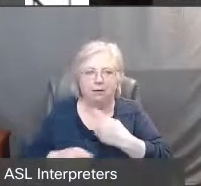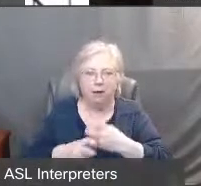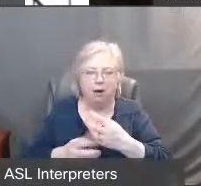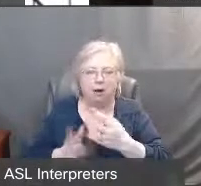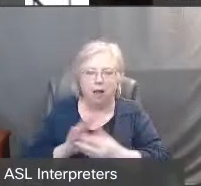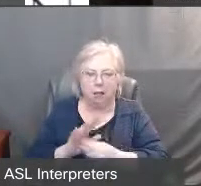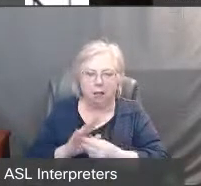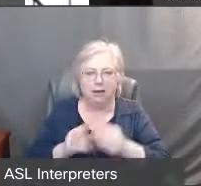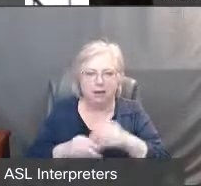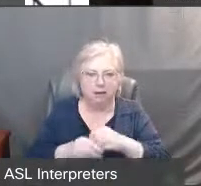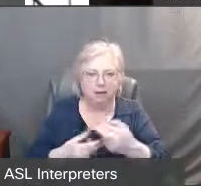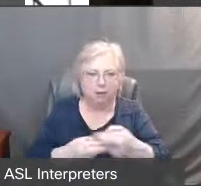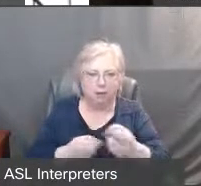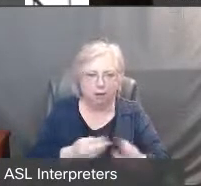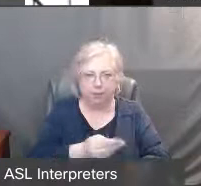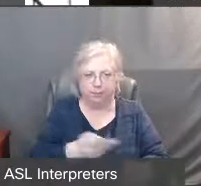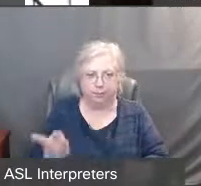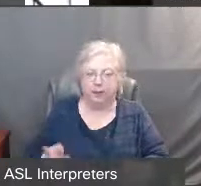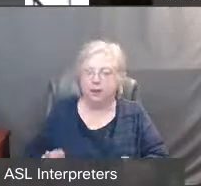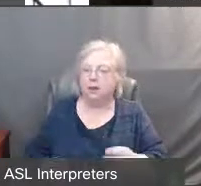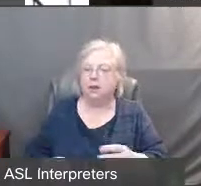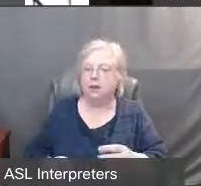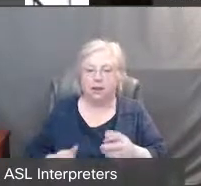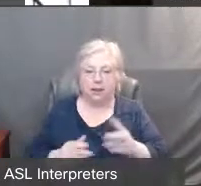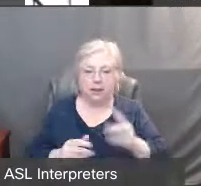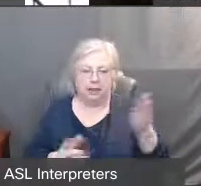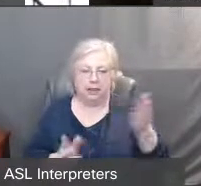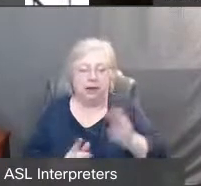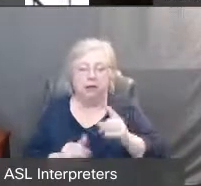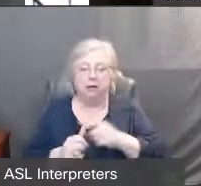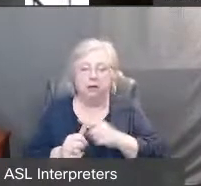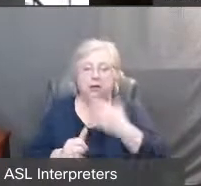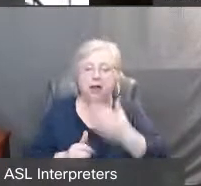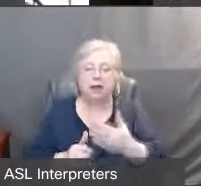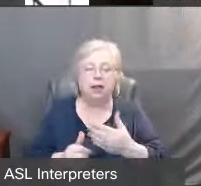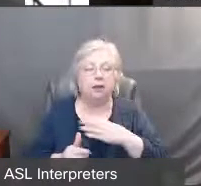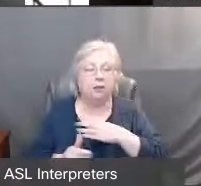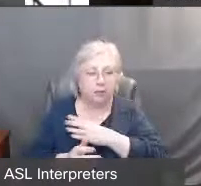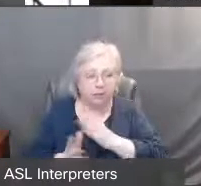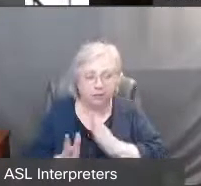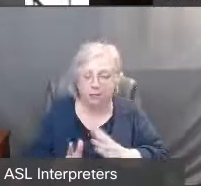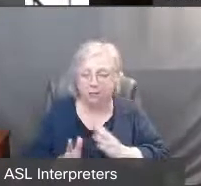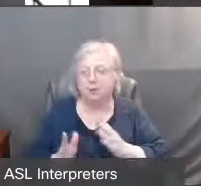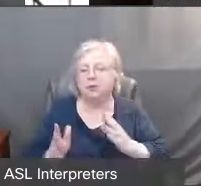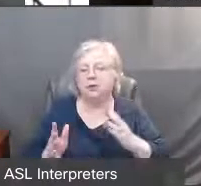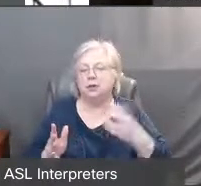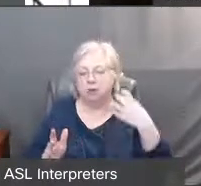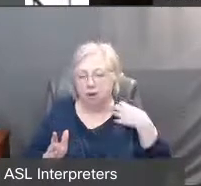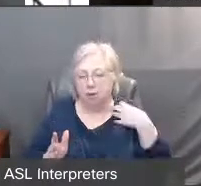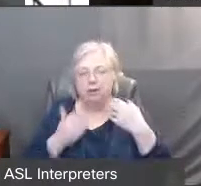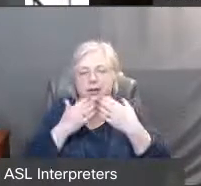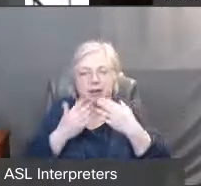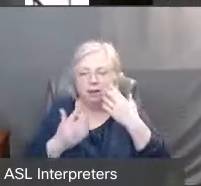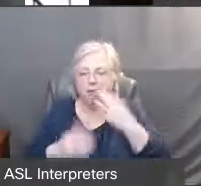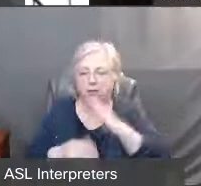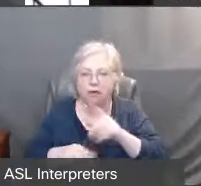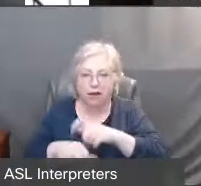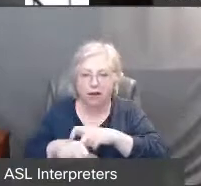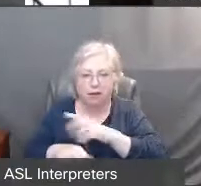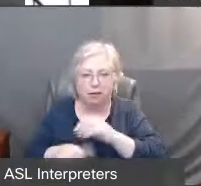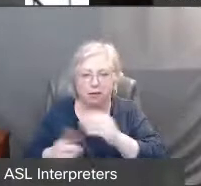Good evening, first of all, Mr. Chairman and Commissioners. First, I would like to thank you for your time and your